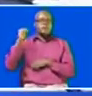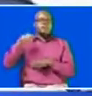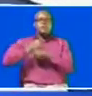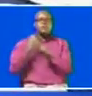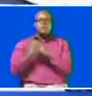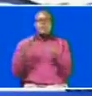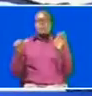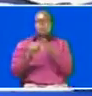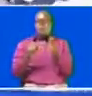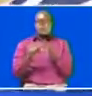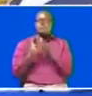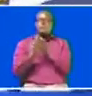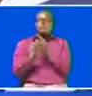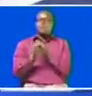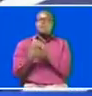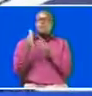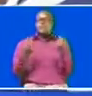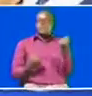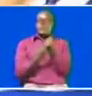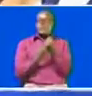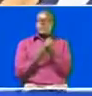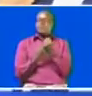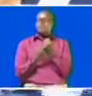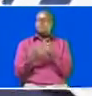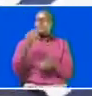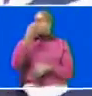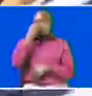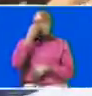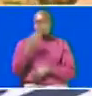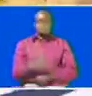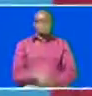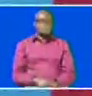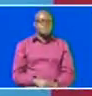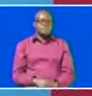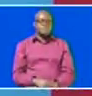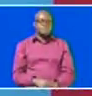more jitters in Jubilee wing allied to William Ruto. Patrick Amimo, KTN News.